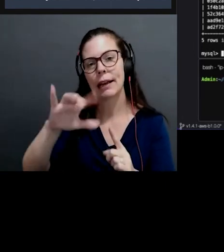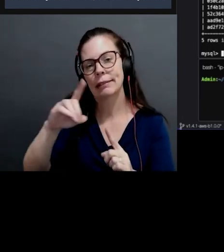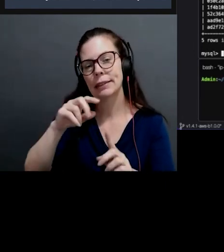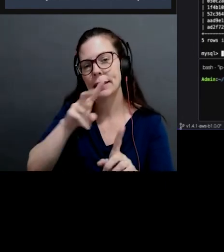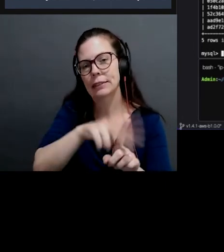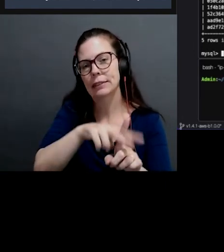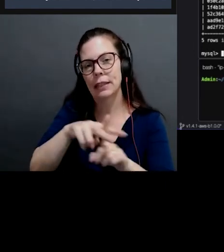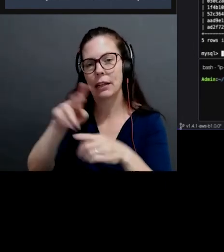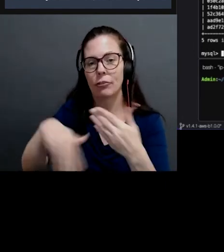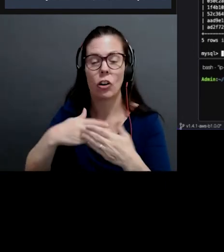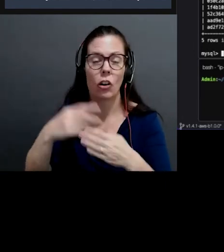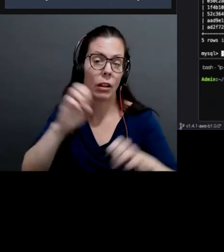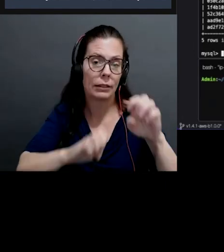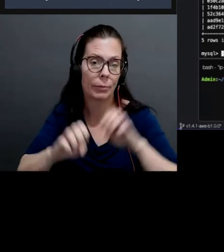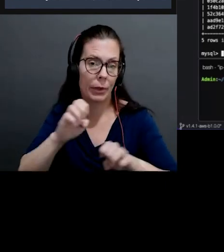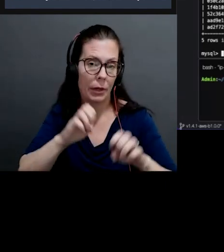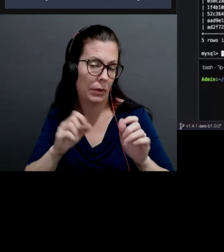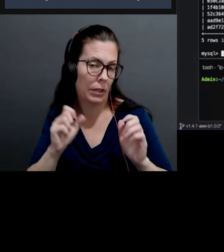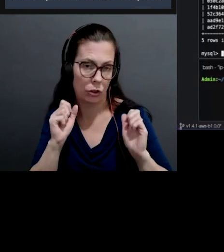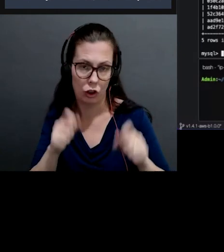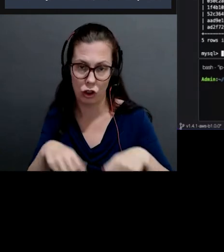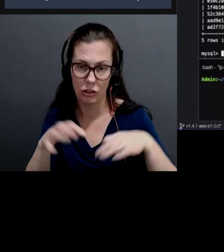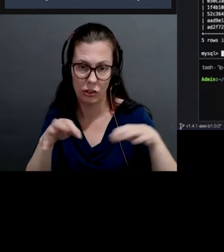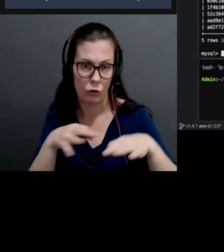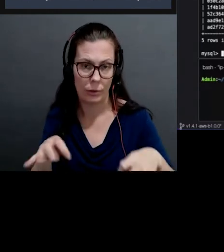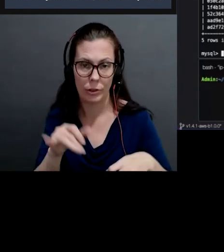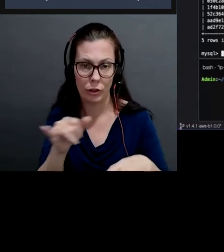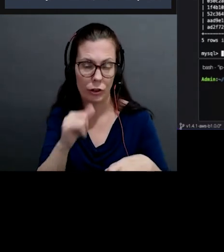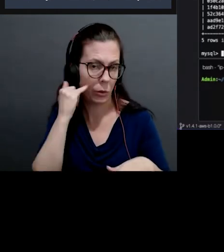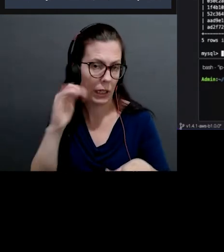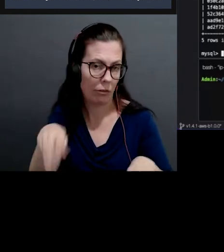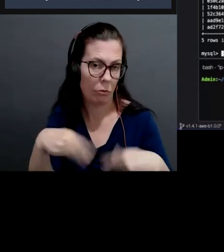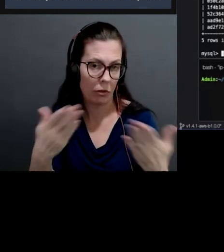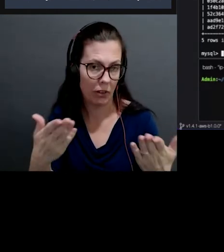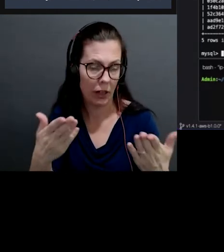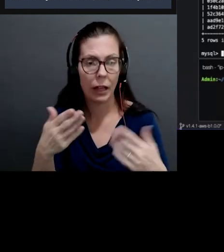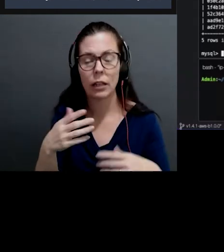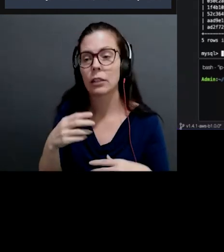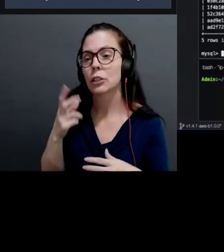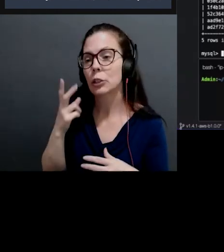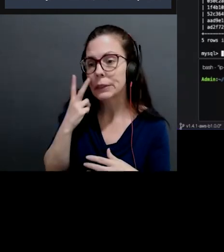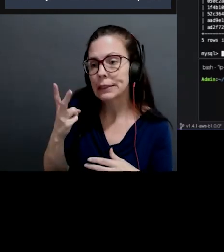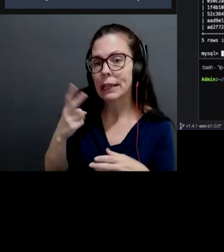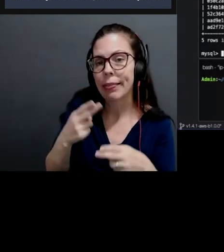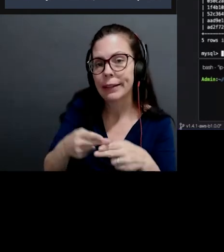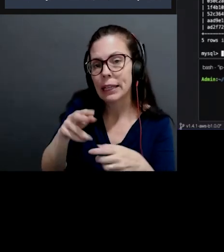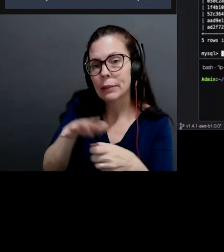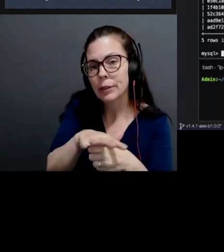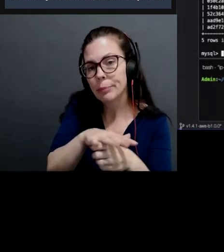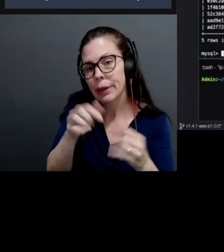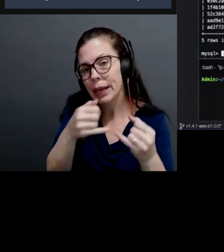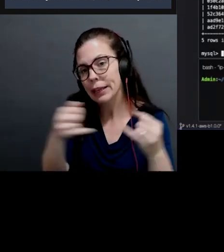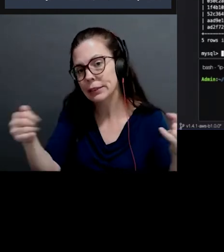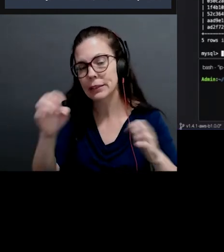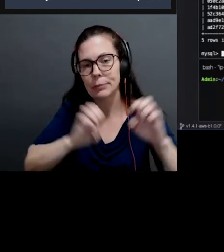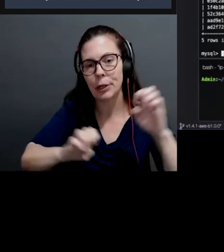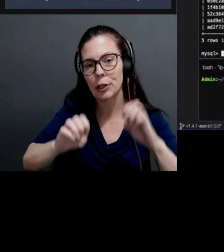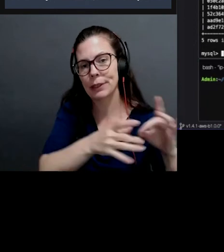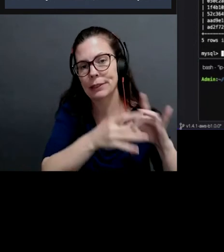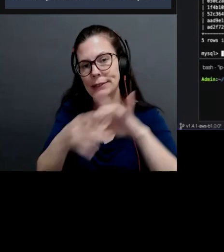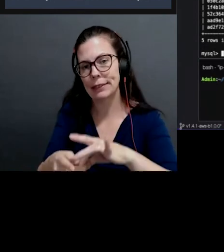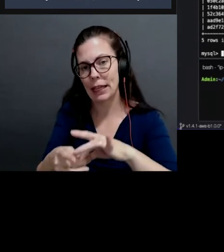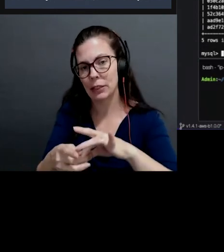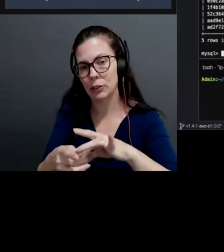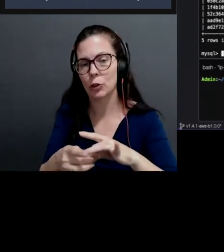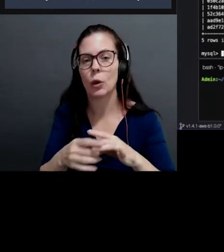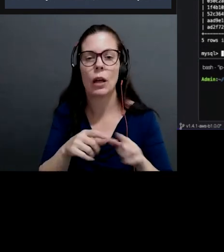experiment. There could be a description if you would have provided. You can see what namespaces those experiments are tied to, and what is the storage